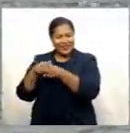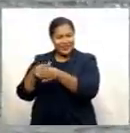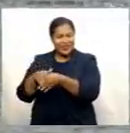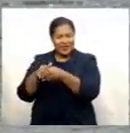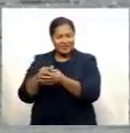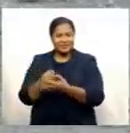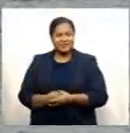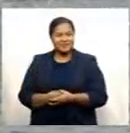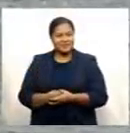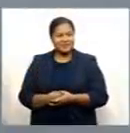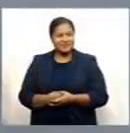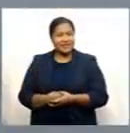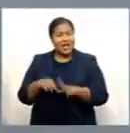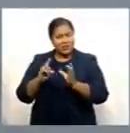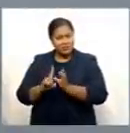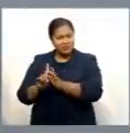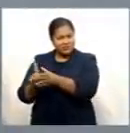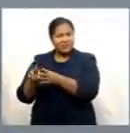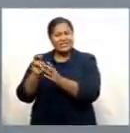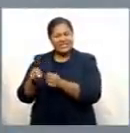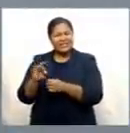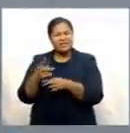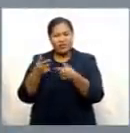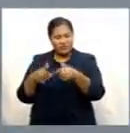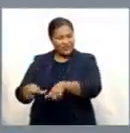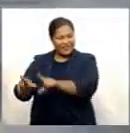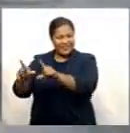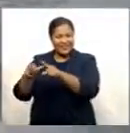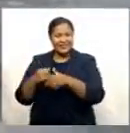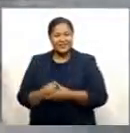And quarantine requirements for domestic movement.